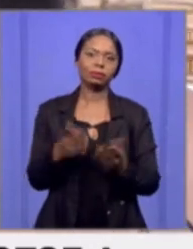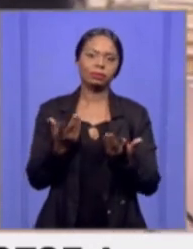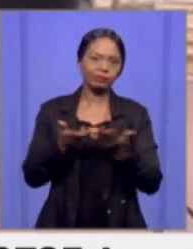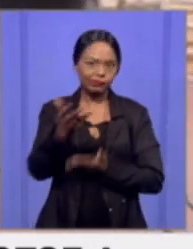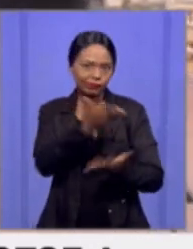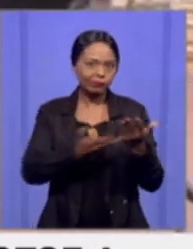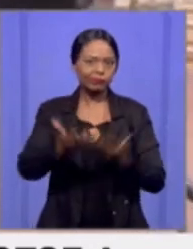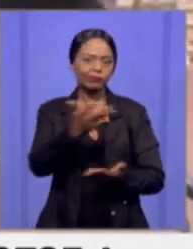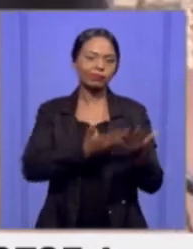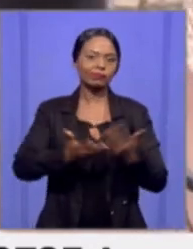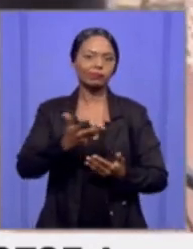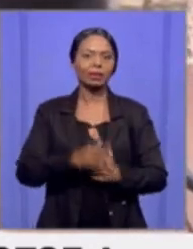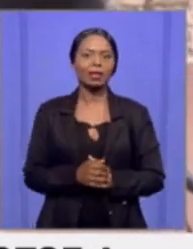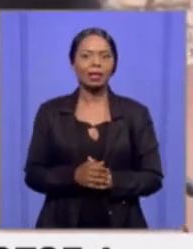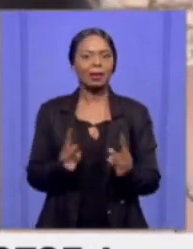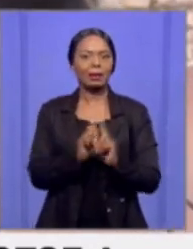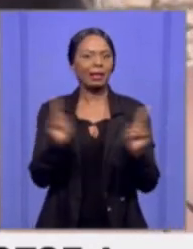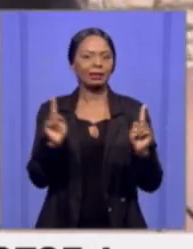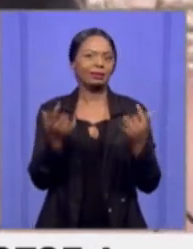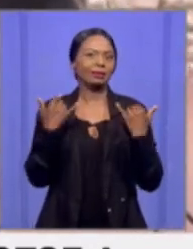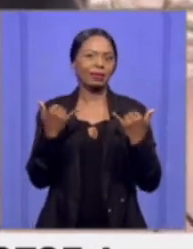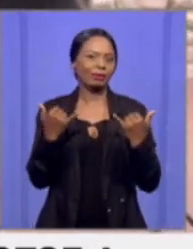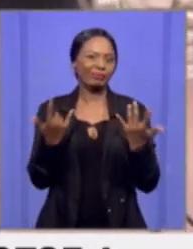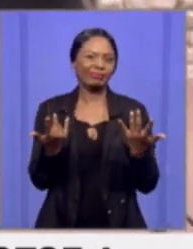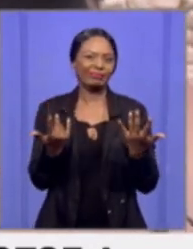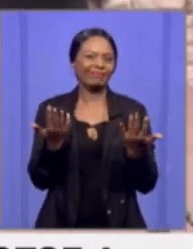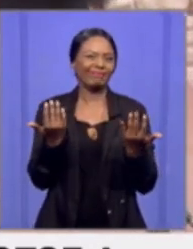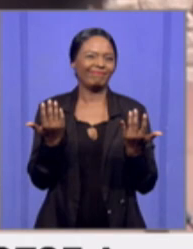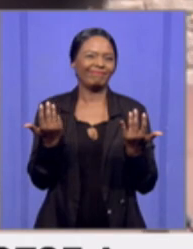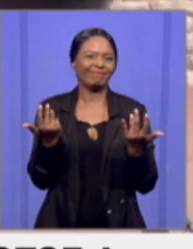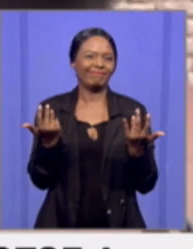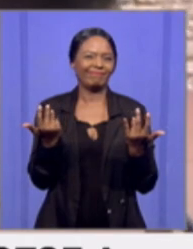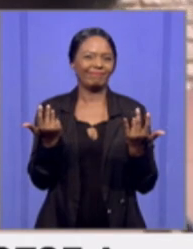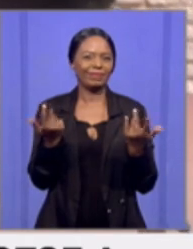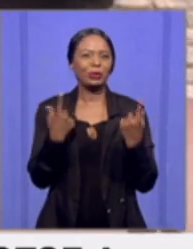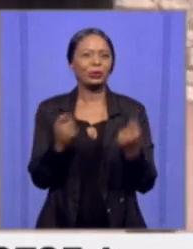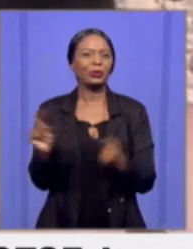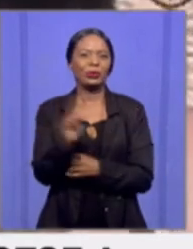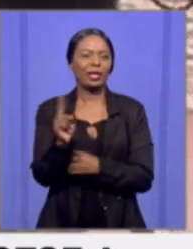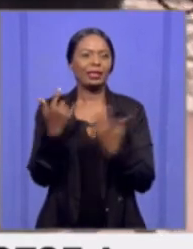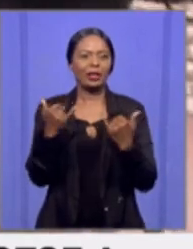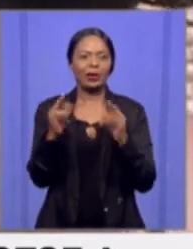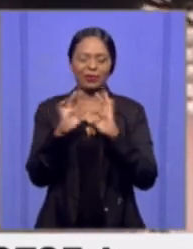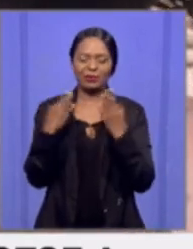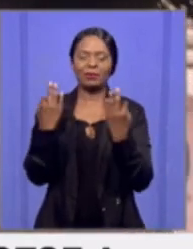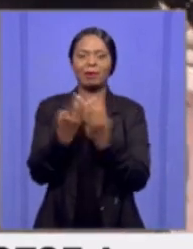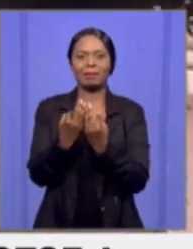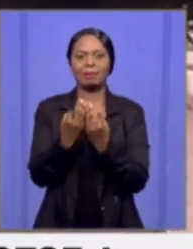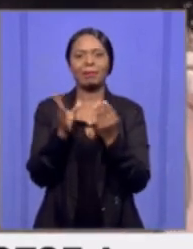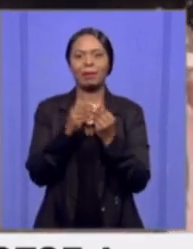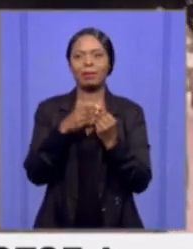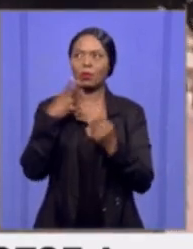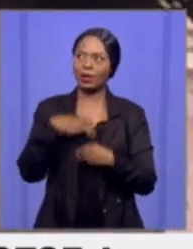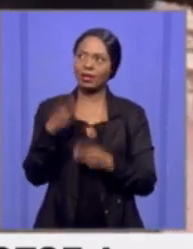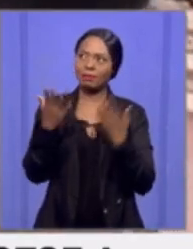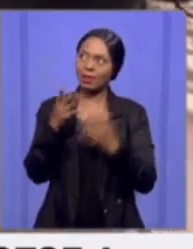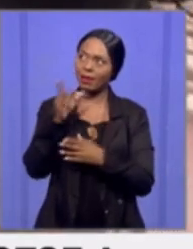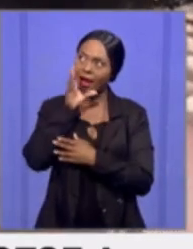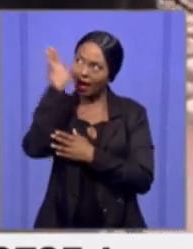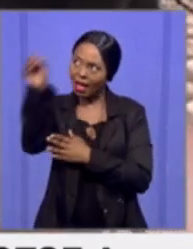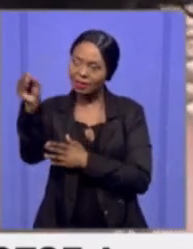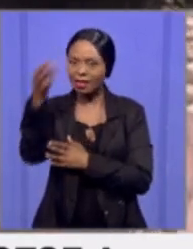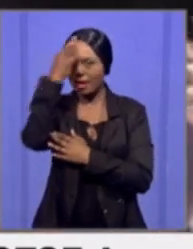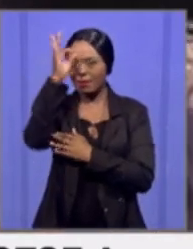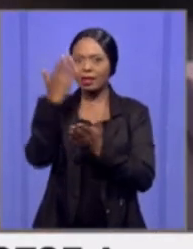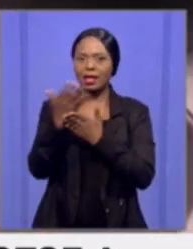ba you know ba tlisitse matshiso mara ke nge le reng e le ba le lokeli dula fase lenya ka gore le bone gore government ka le